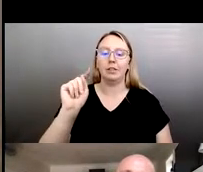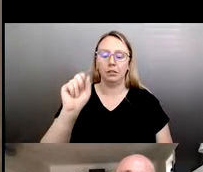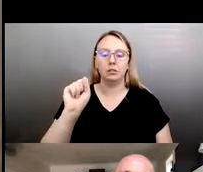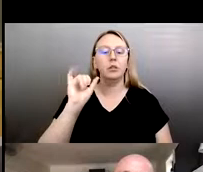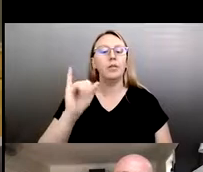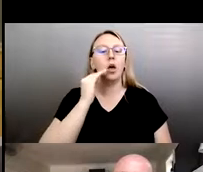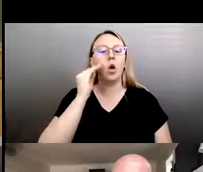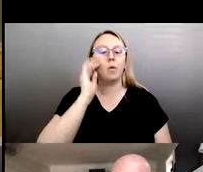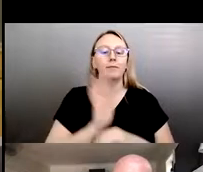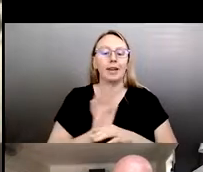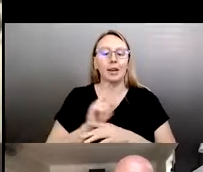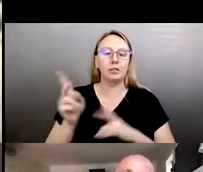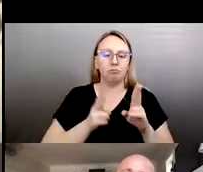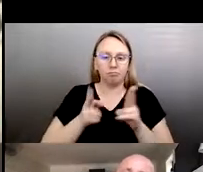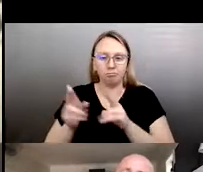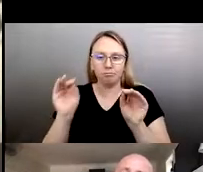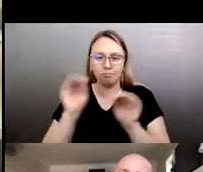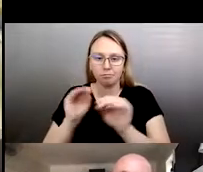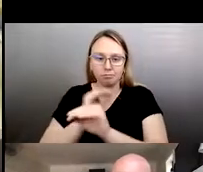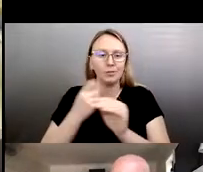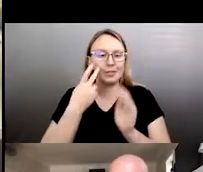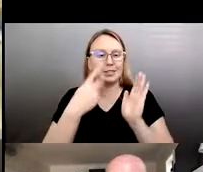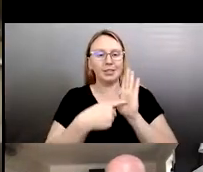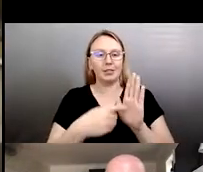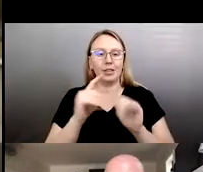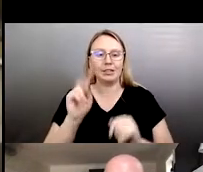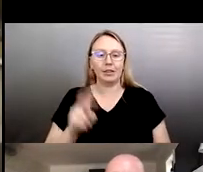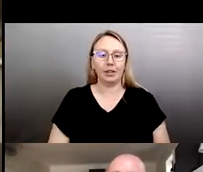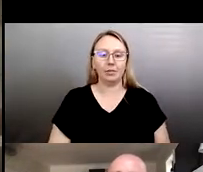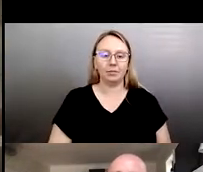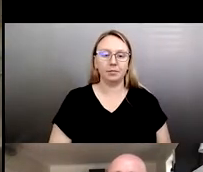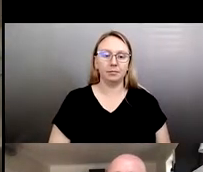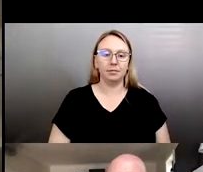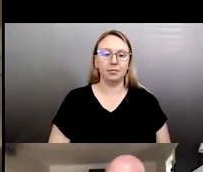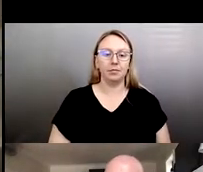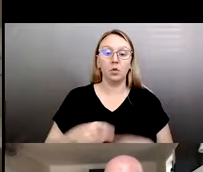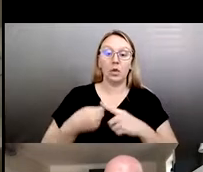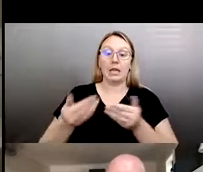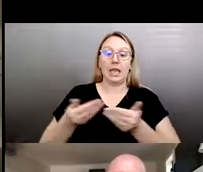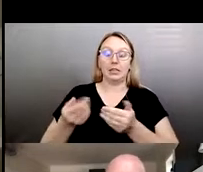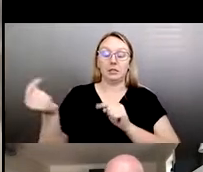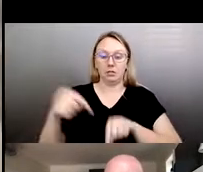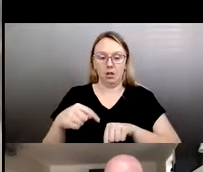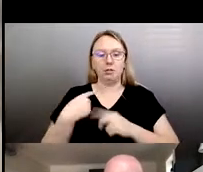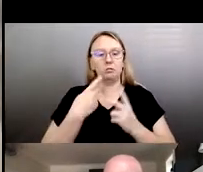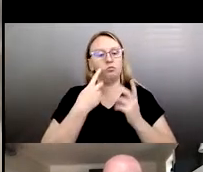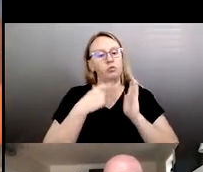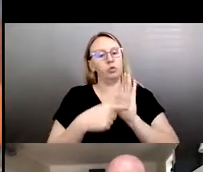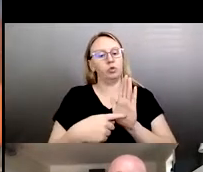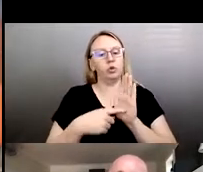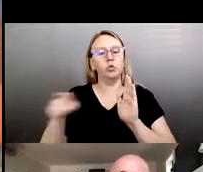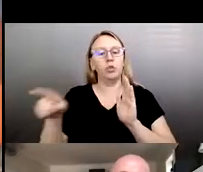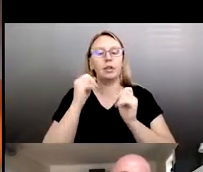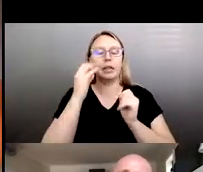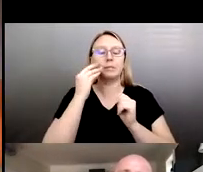cut up. And so you can see that playing on the TV there. When guests view our space, we play that so they can experience this like perfect Roger